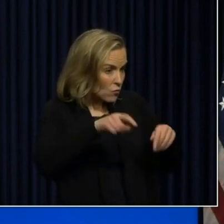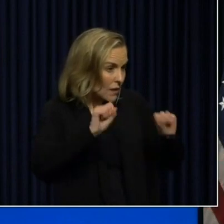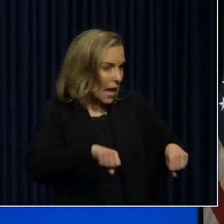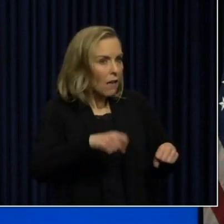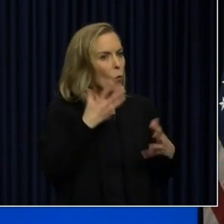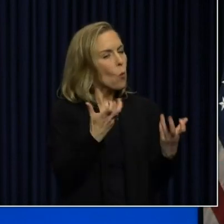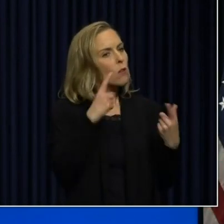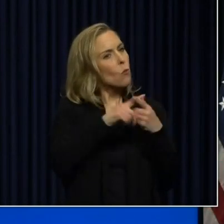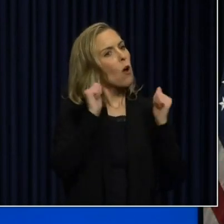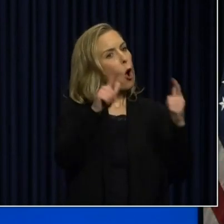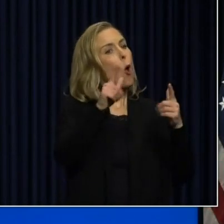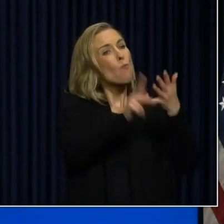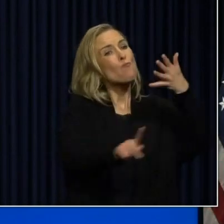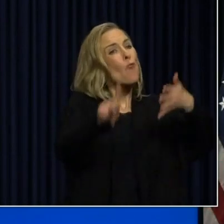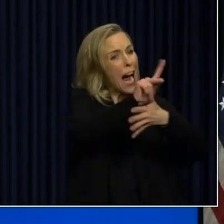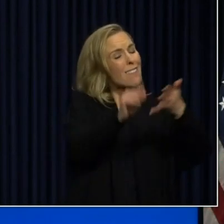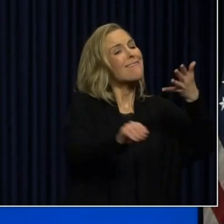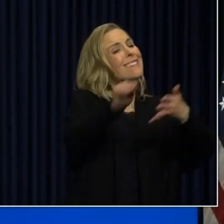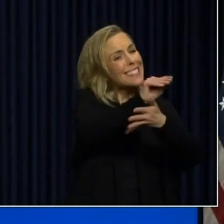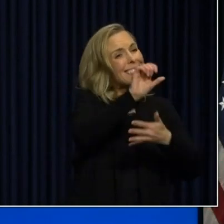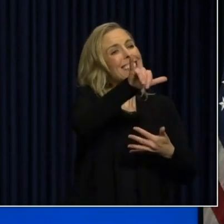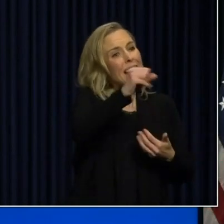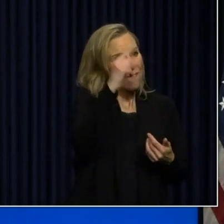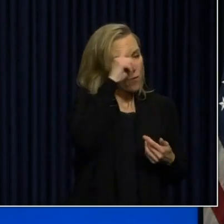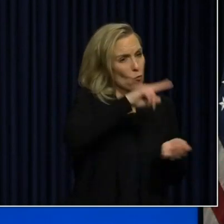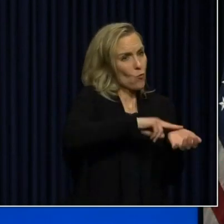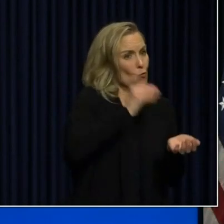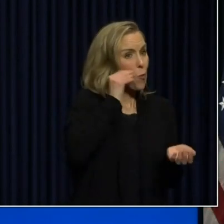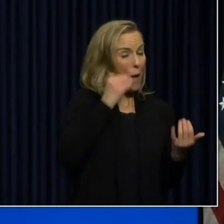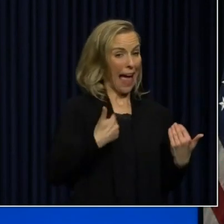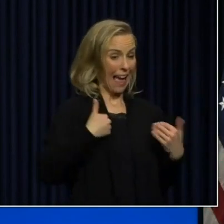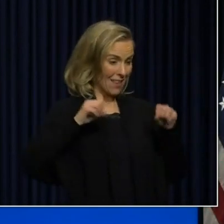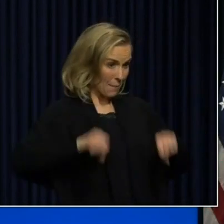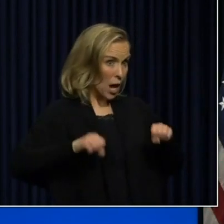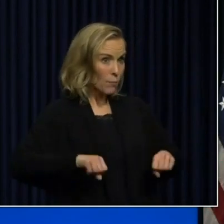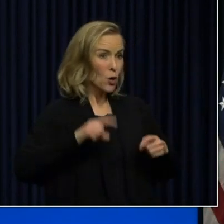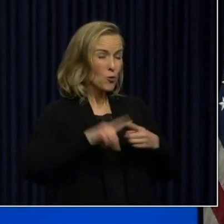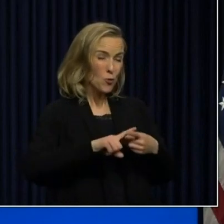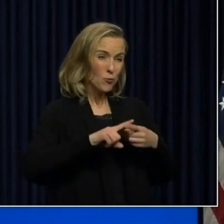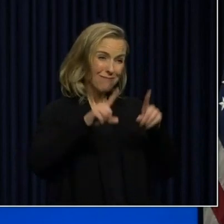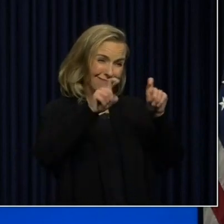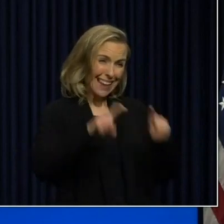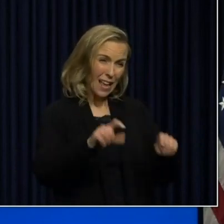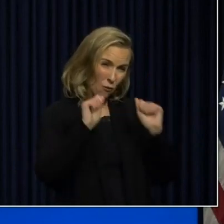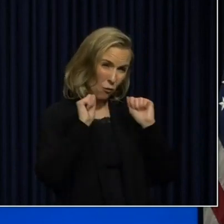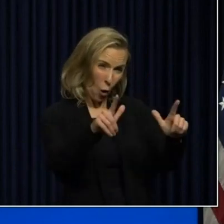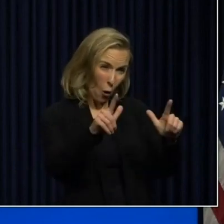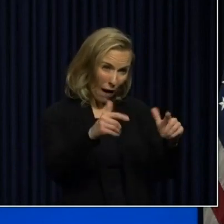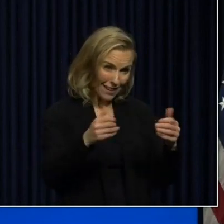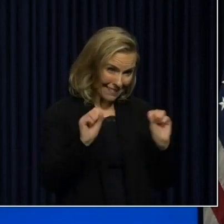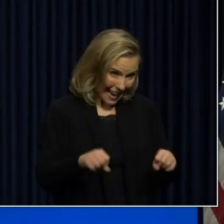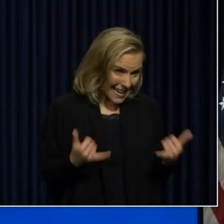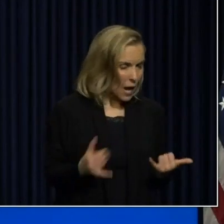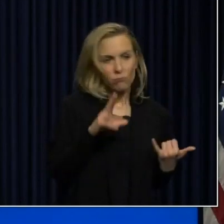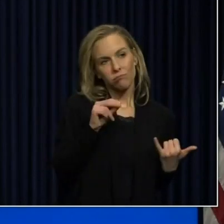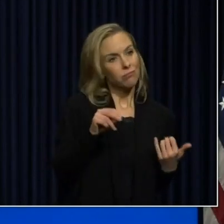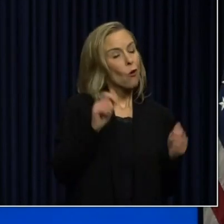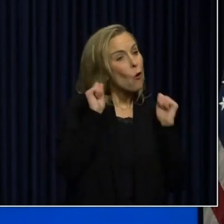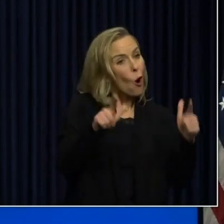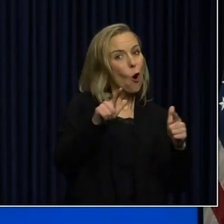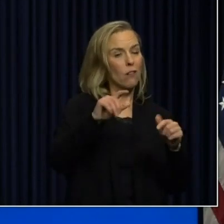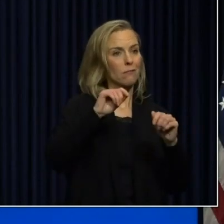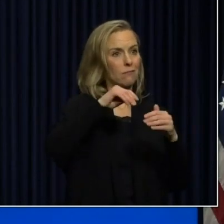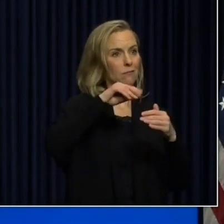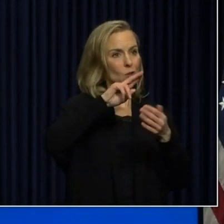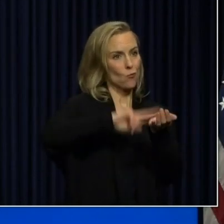nursing homes. We admittedly don't have the capacity today to go out and test everyone in every nursing home, but